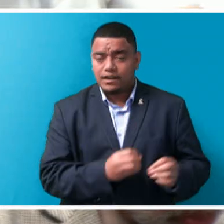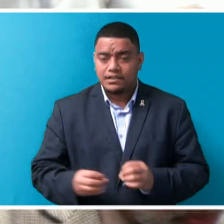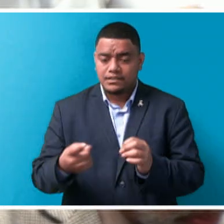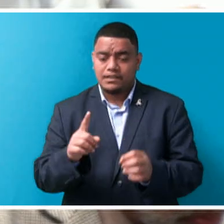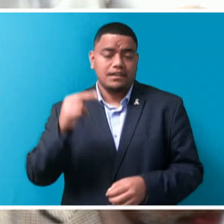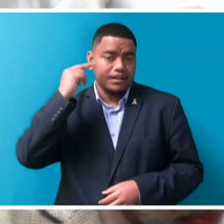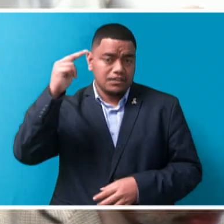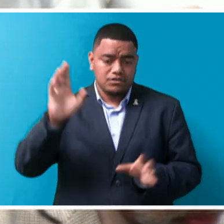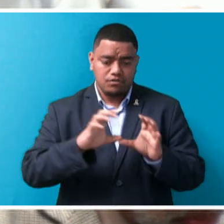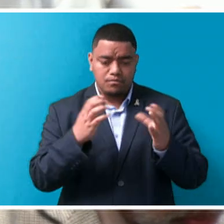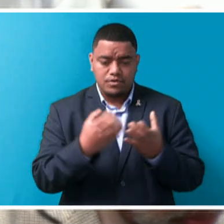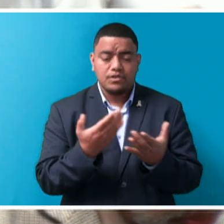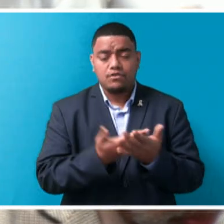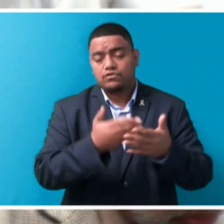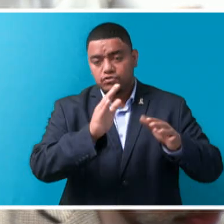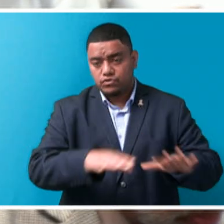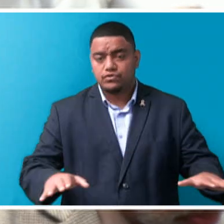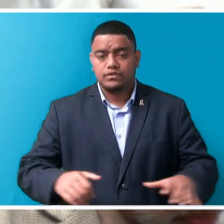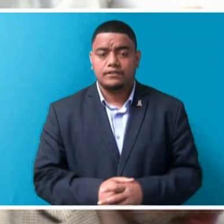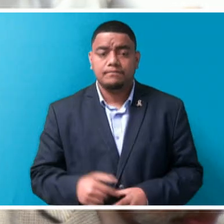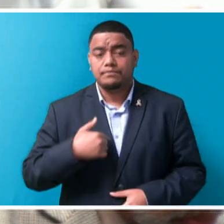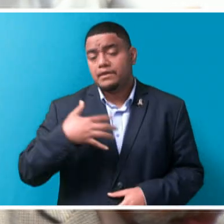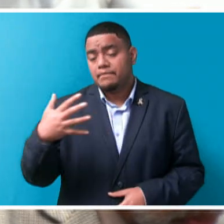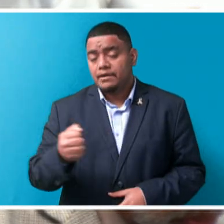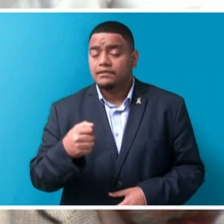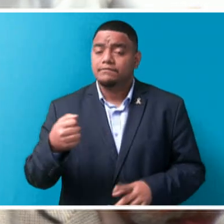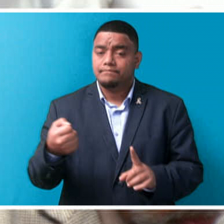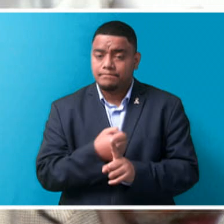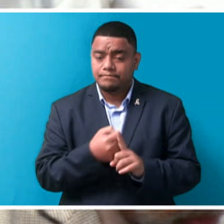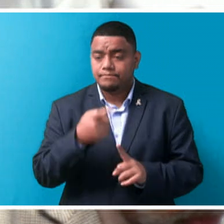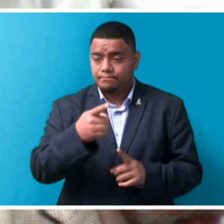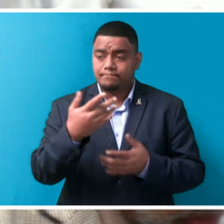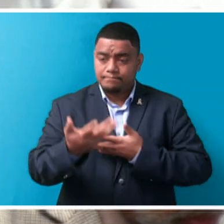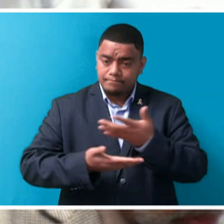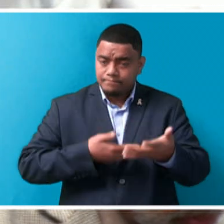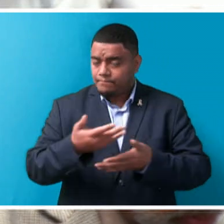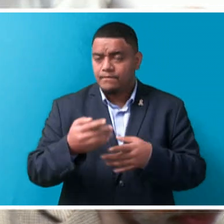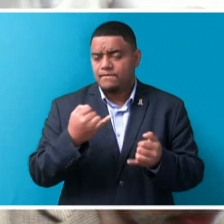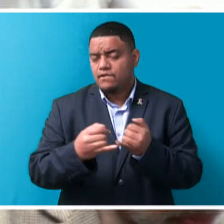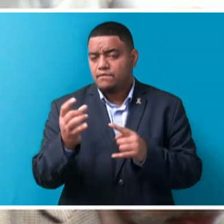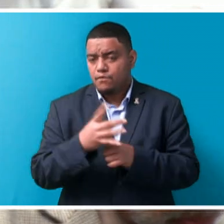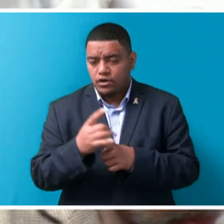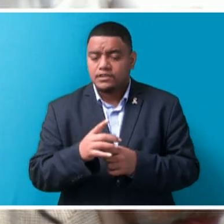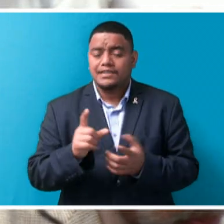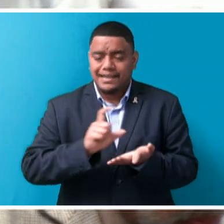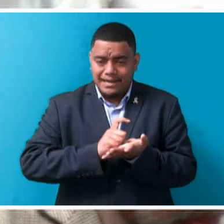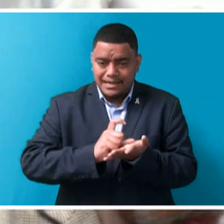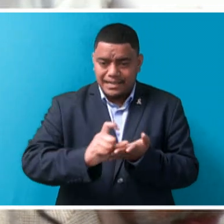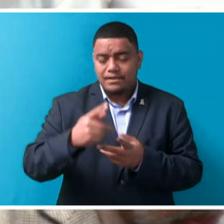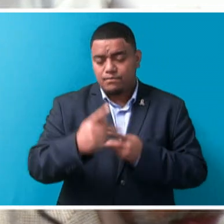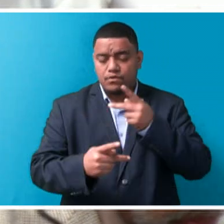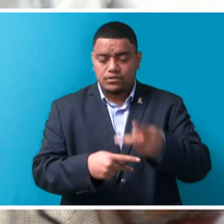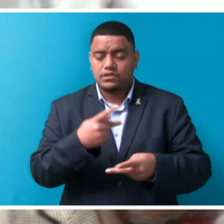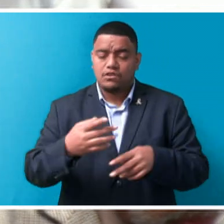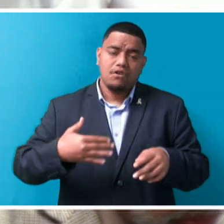Coordinating Committee on Children. I must emphasize that these consultations were vital to ensuring seamless, coordinated processes across